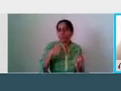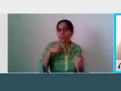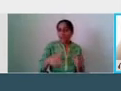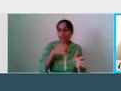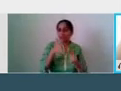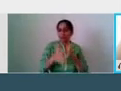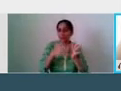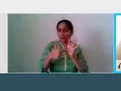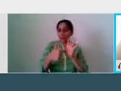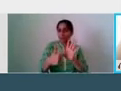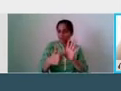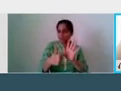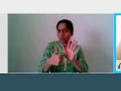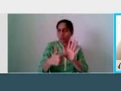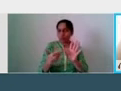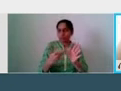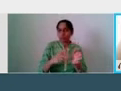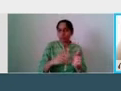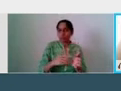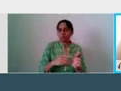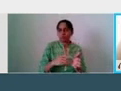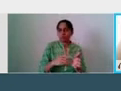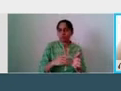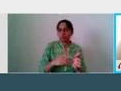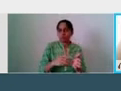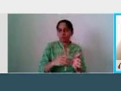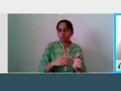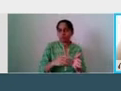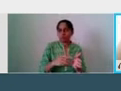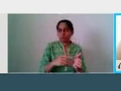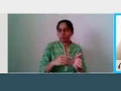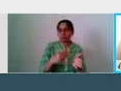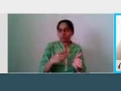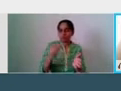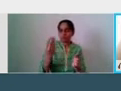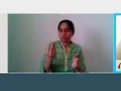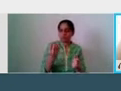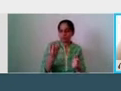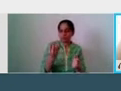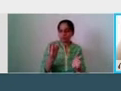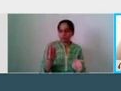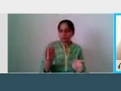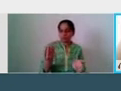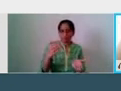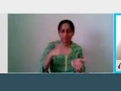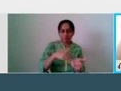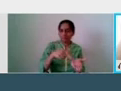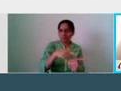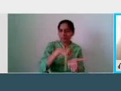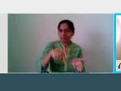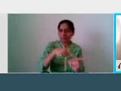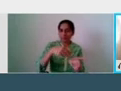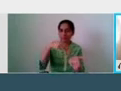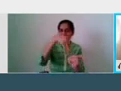uh of four fingers uh joined together on on a kind of a plate of the left hand